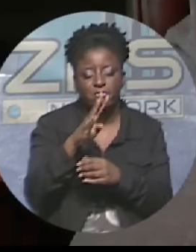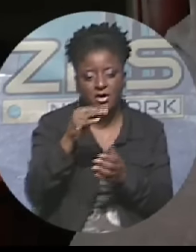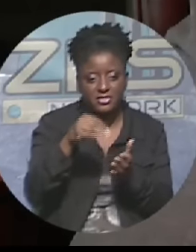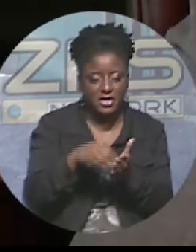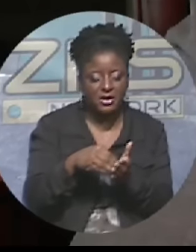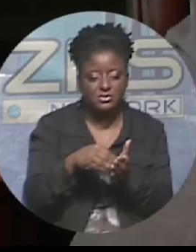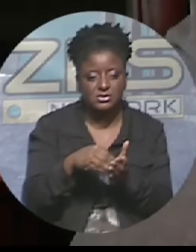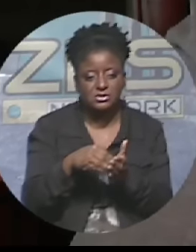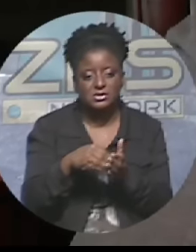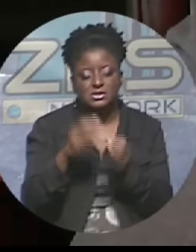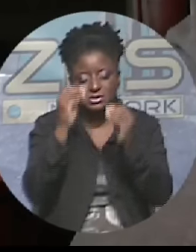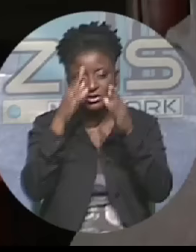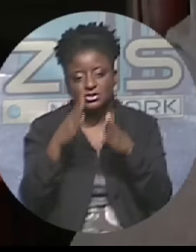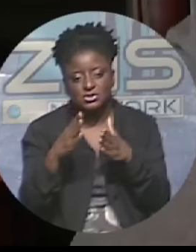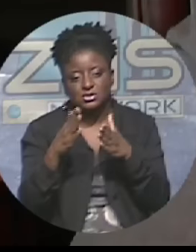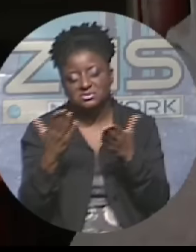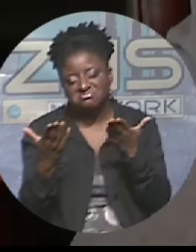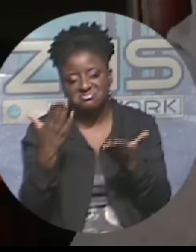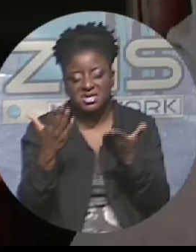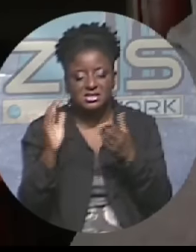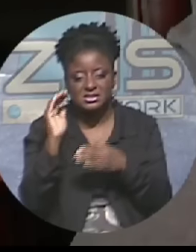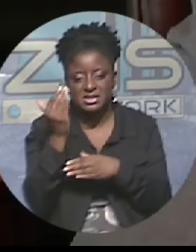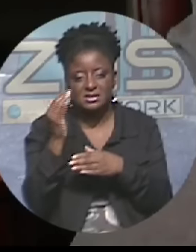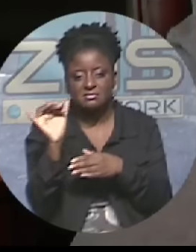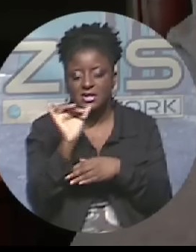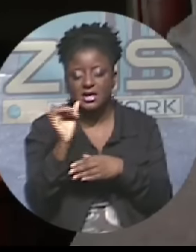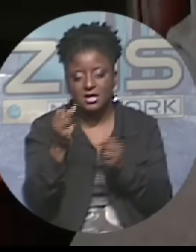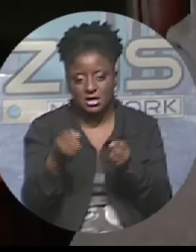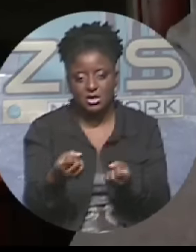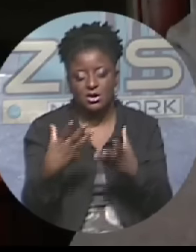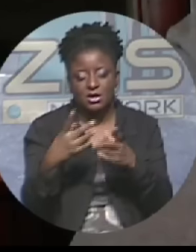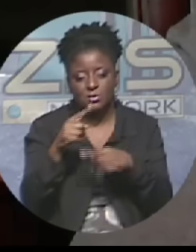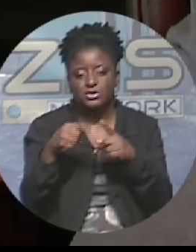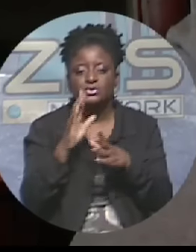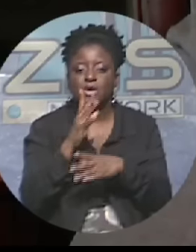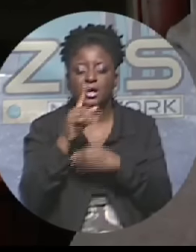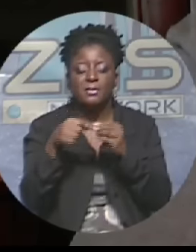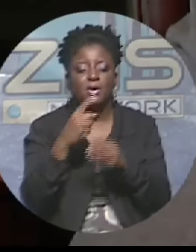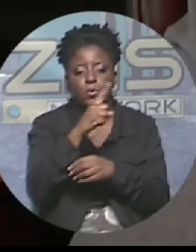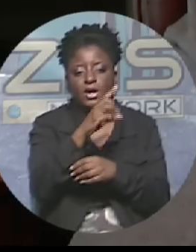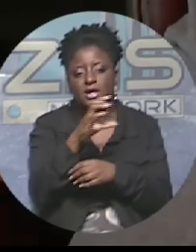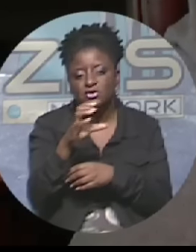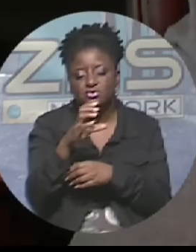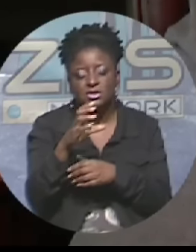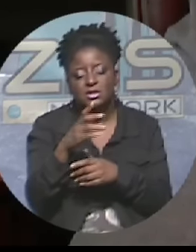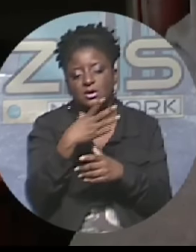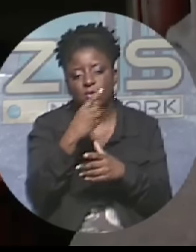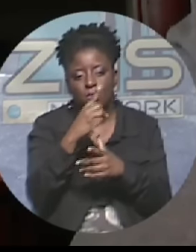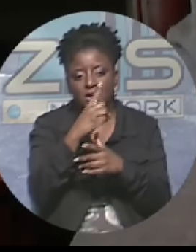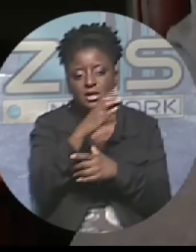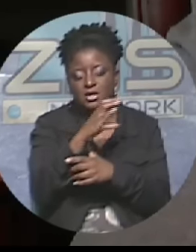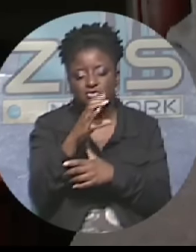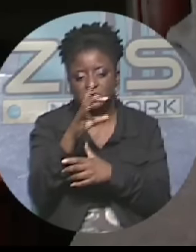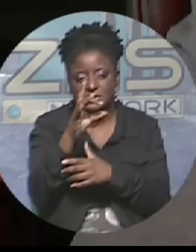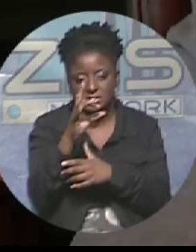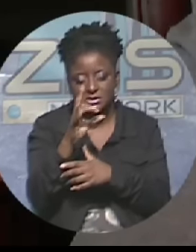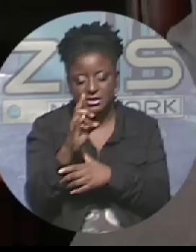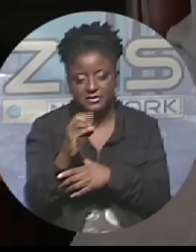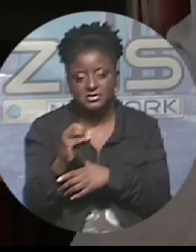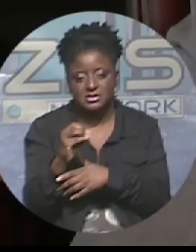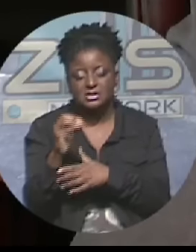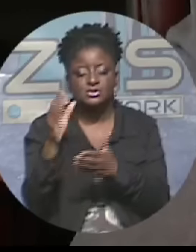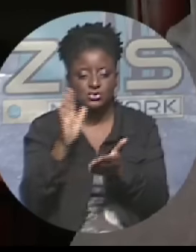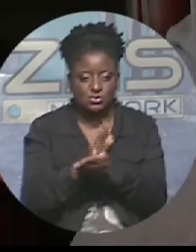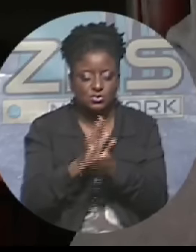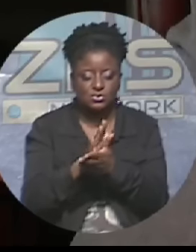4,000 teachers, and so although it might seem like a lot when you talk about 100, there's 170 schools